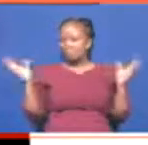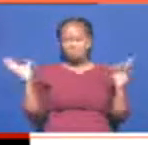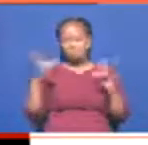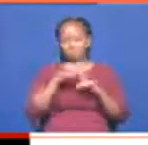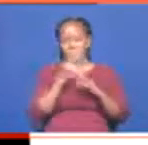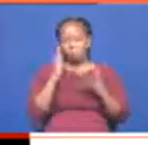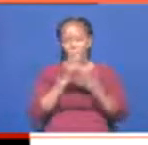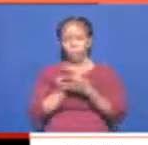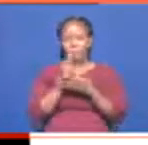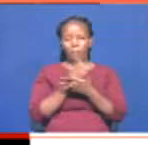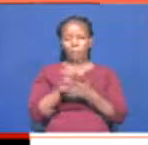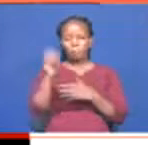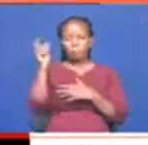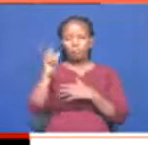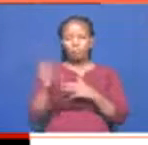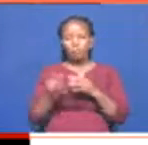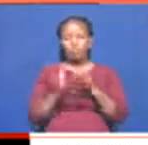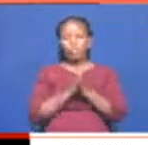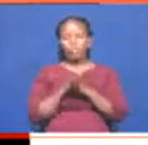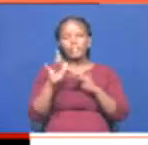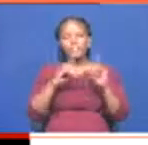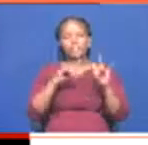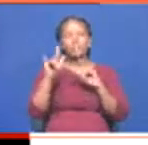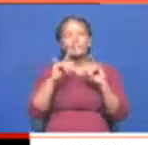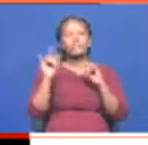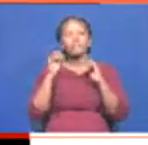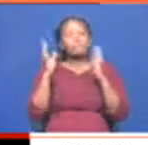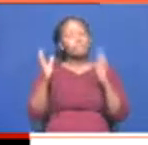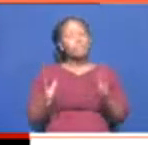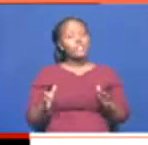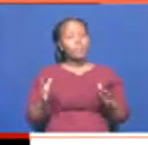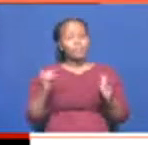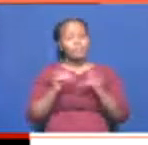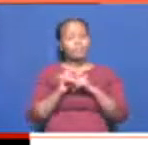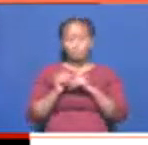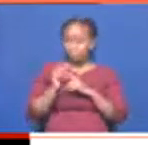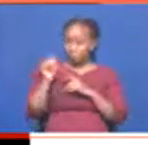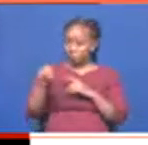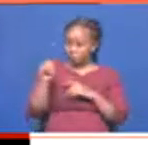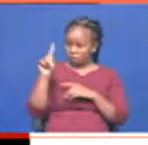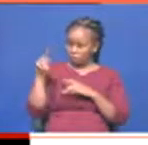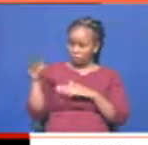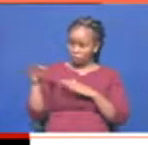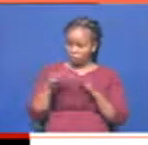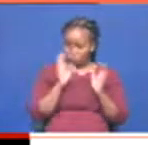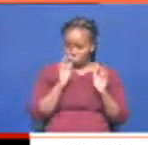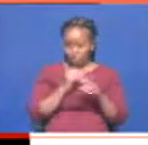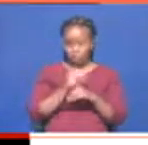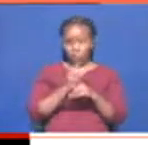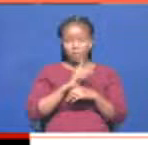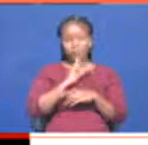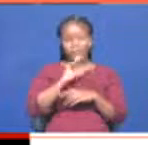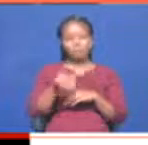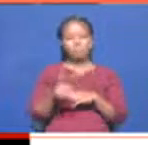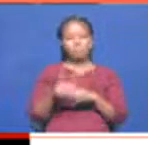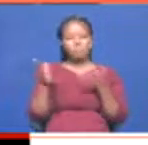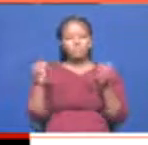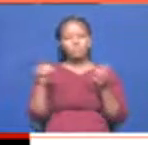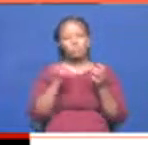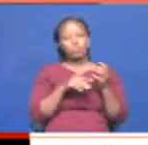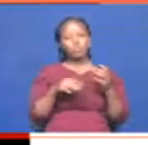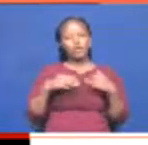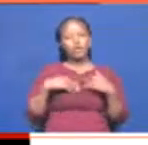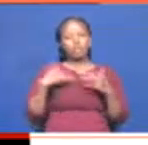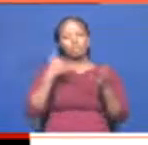local and the foreigners. And those now, that is one way of ensuring that we locals are getting